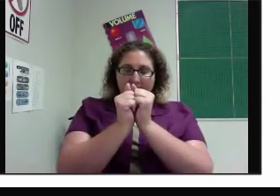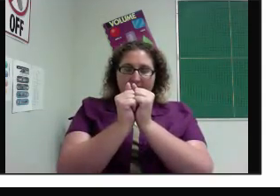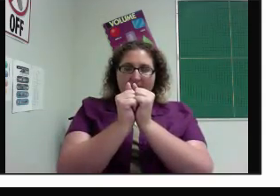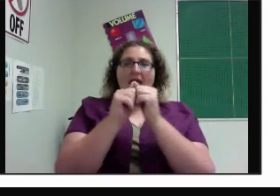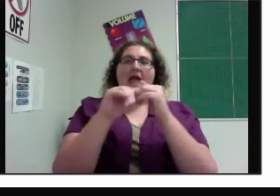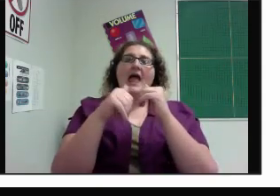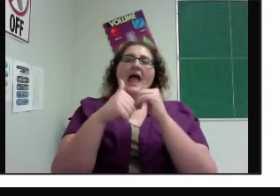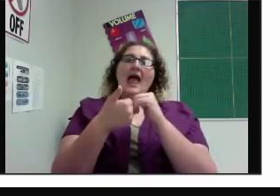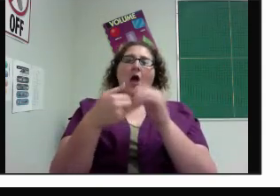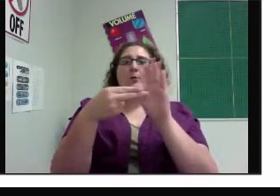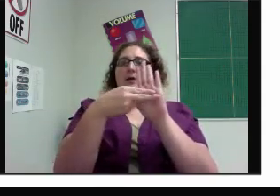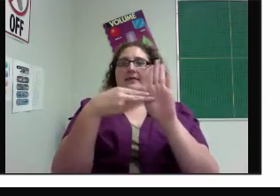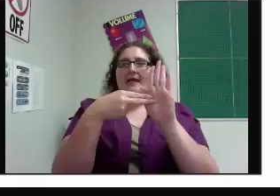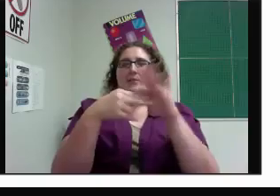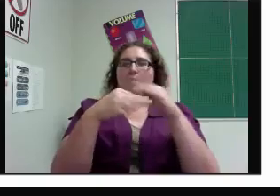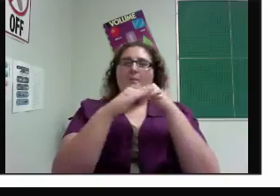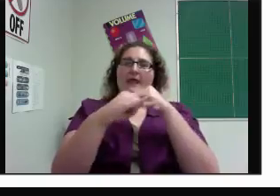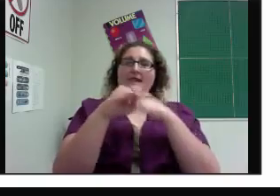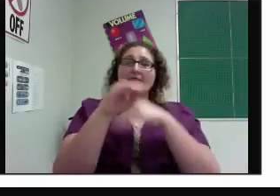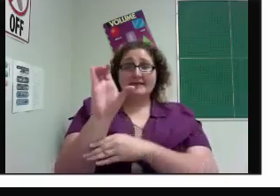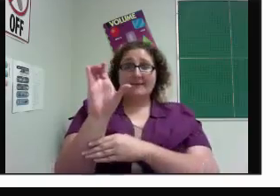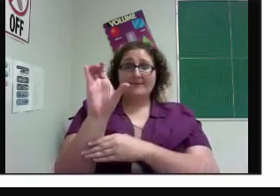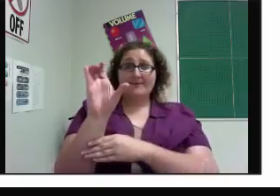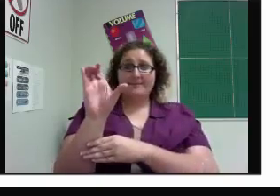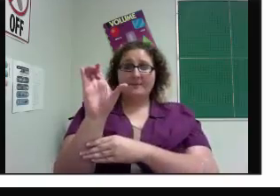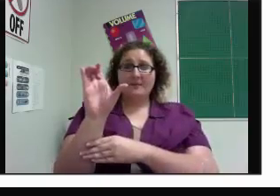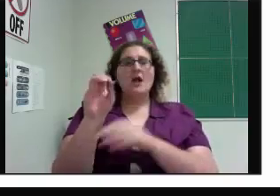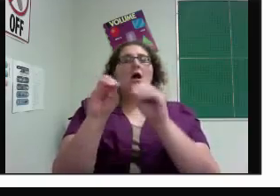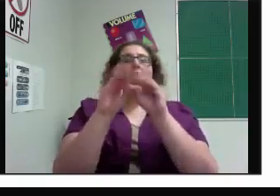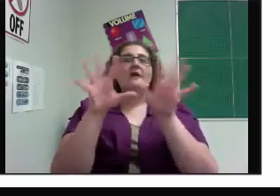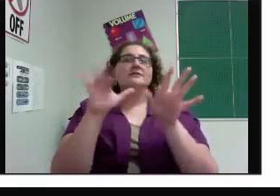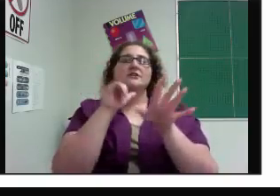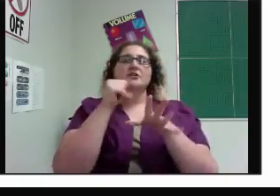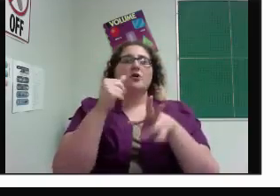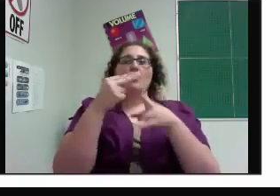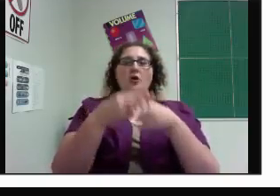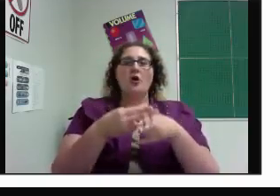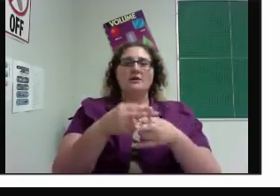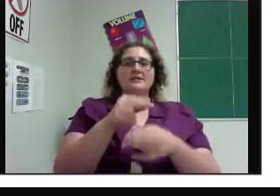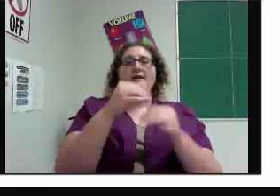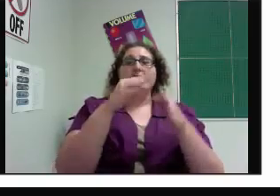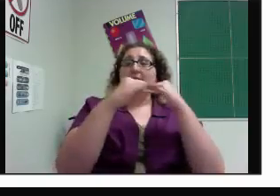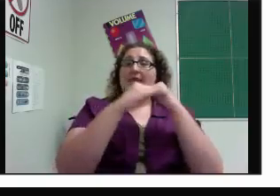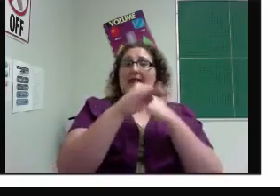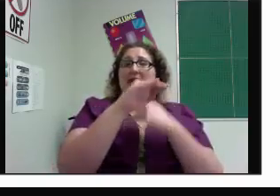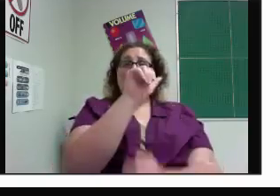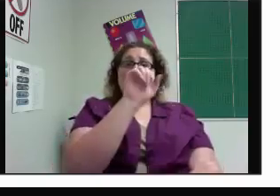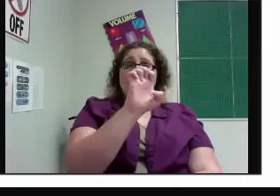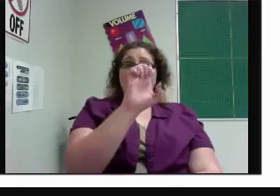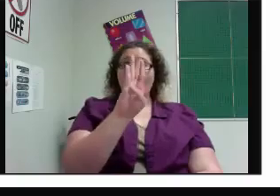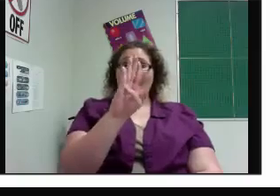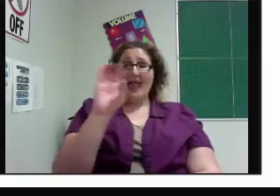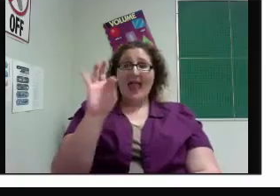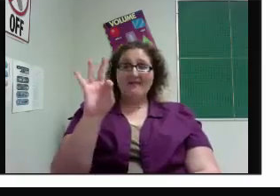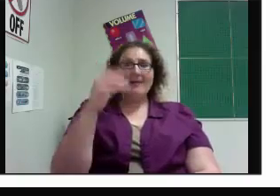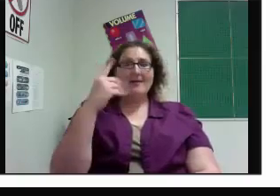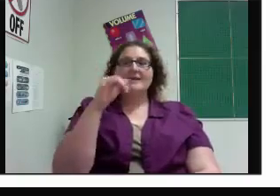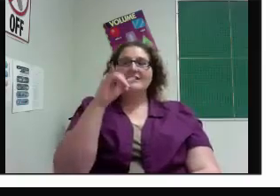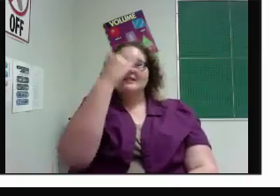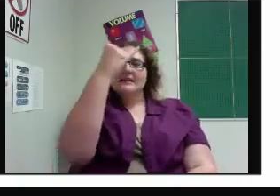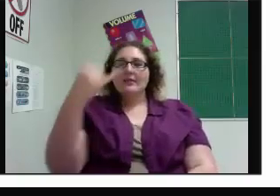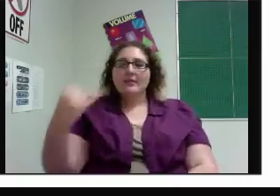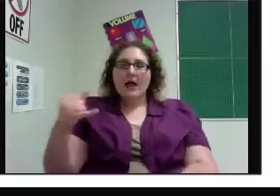we label plane C? We obviously do not want to call it plane EBF because those points all lie on the same